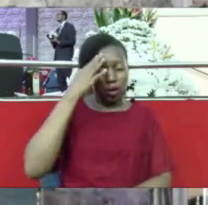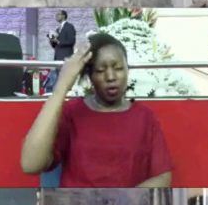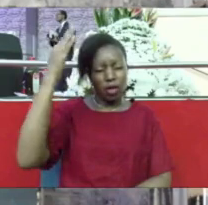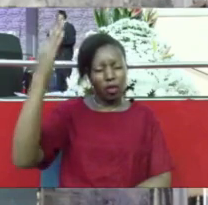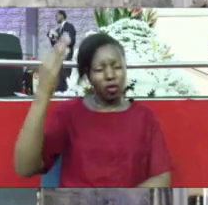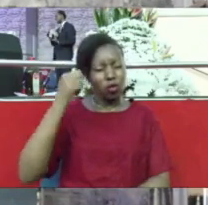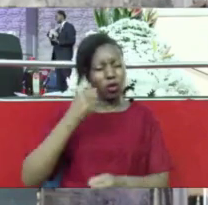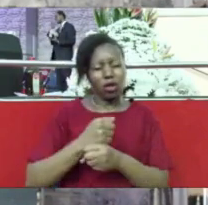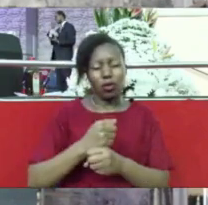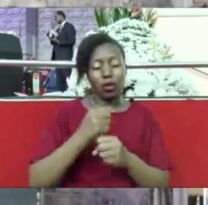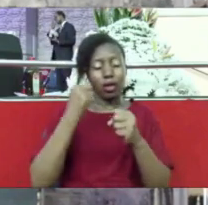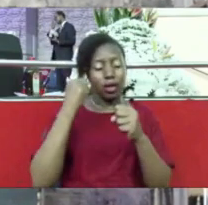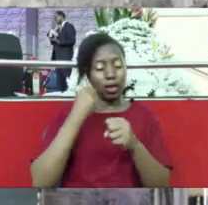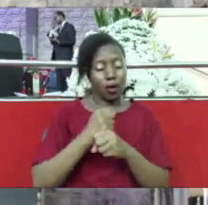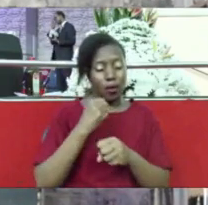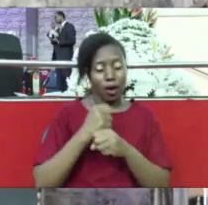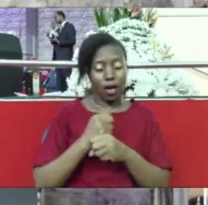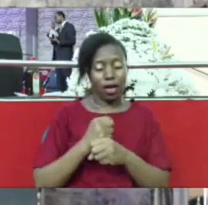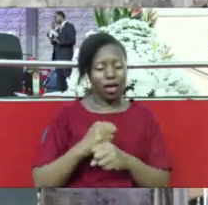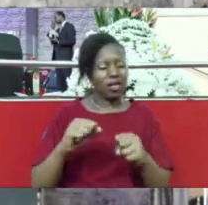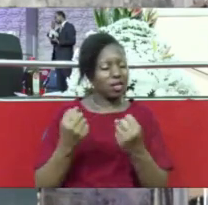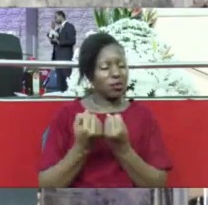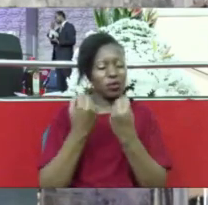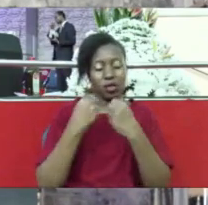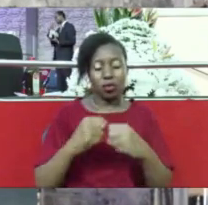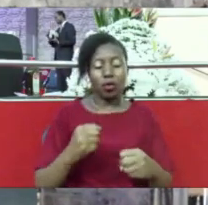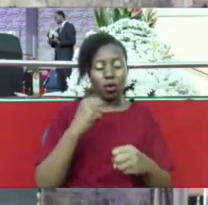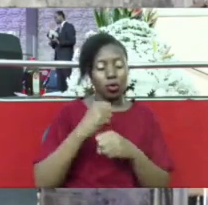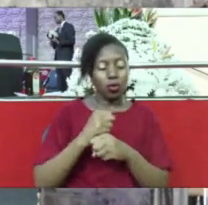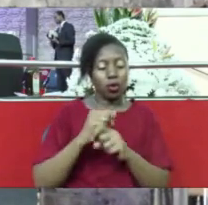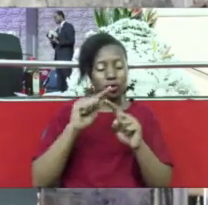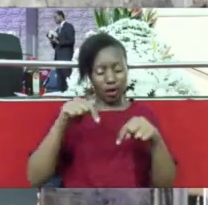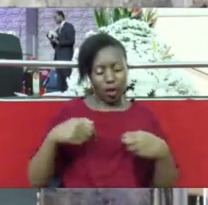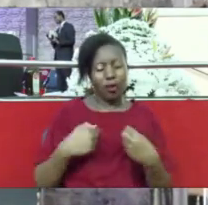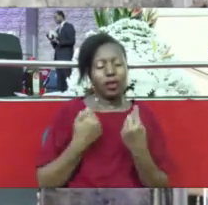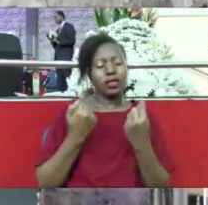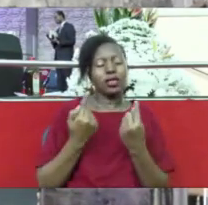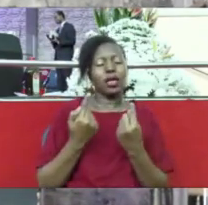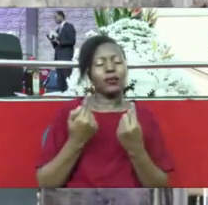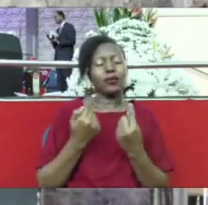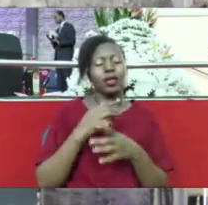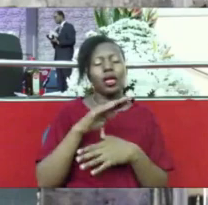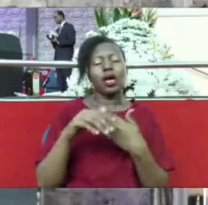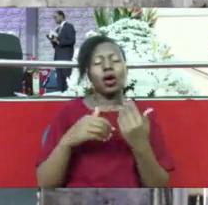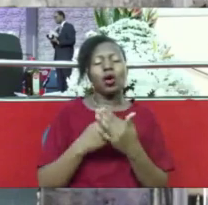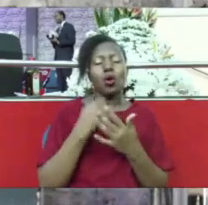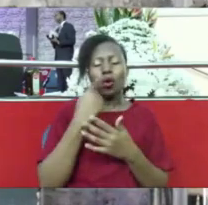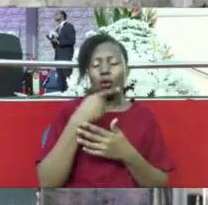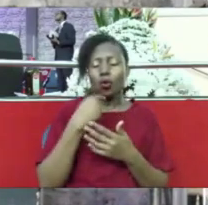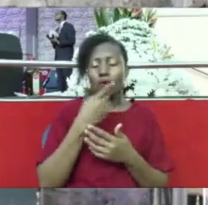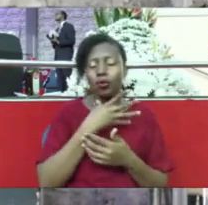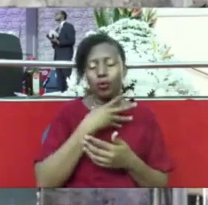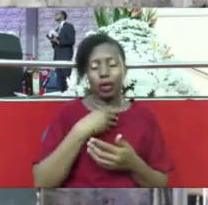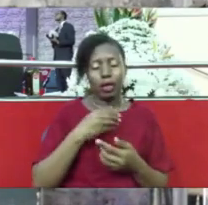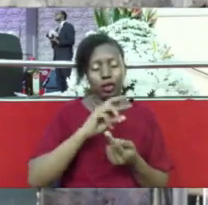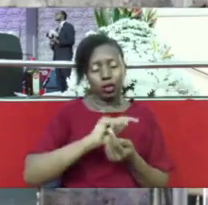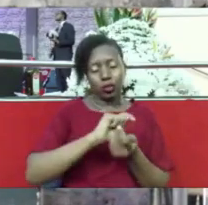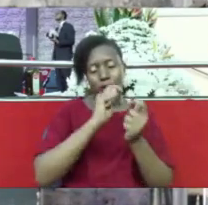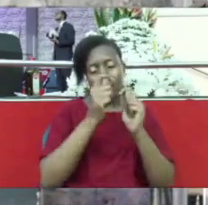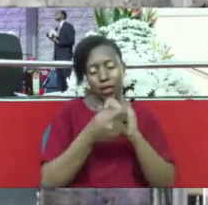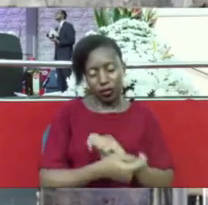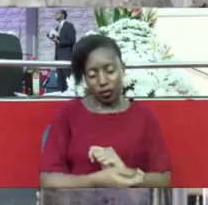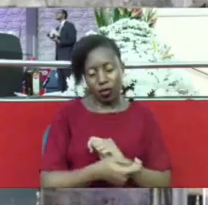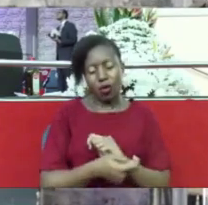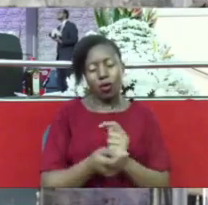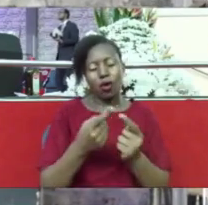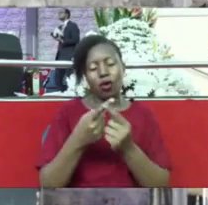do it by ourselves. Hatuwezi kujifanya sisi wenyewe. Those that are looking forward to be transformed, dear Father, from sinners to saints.